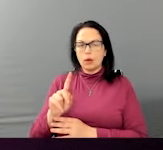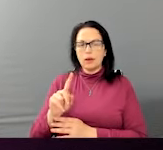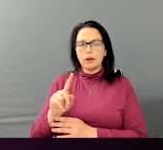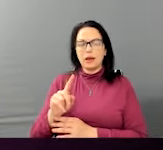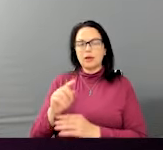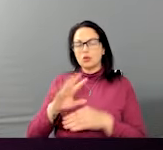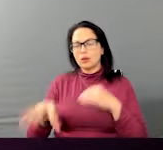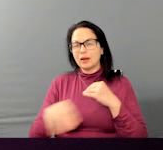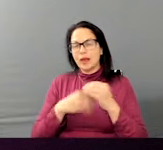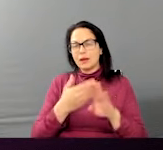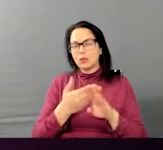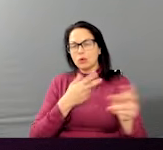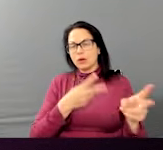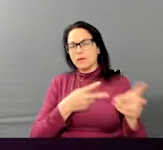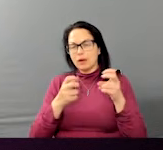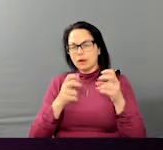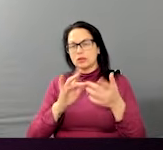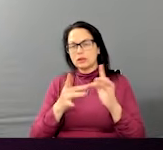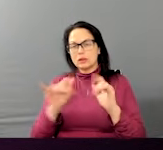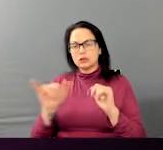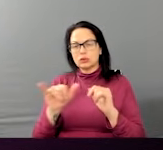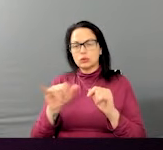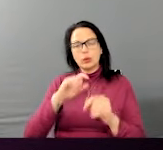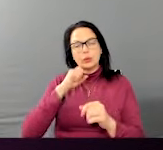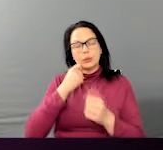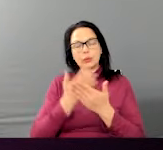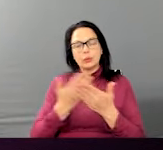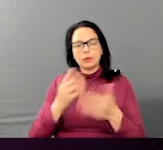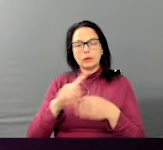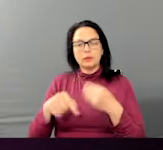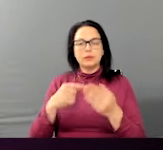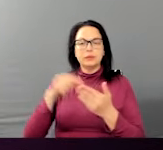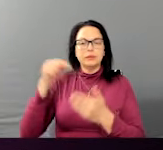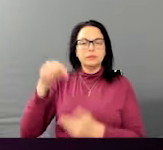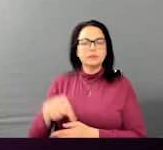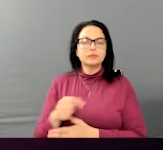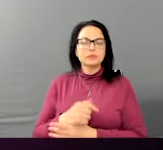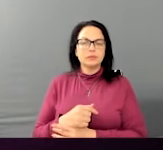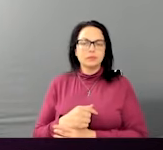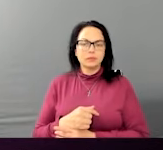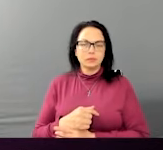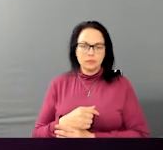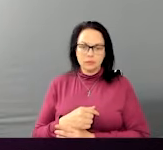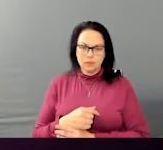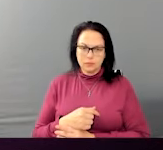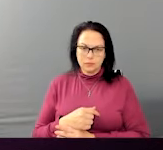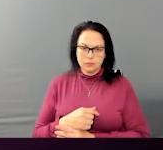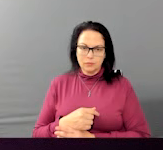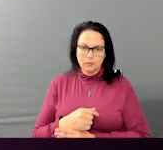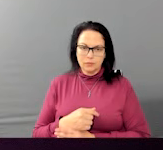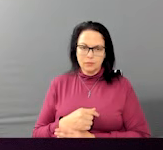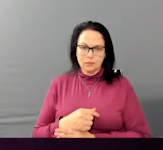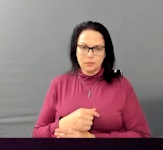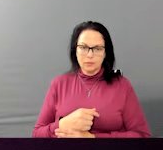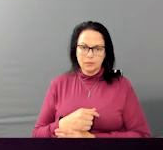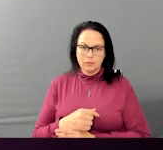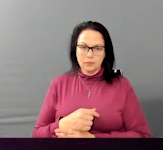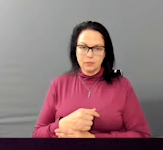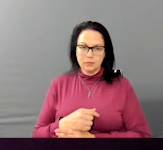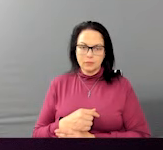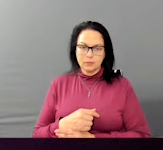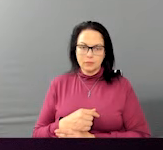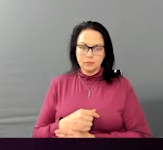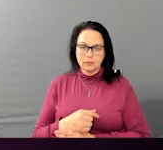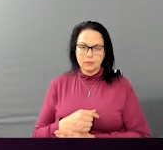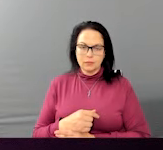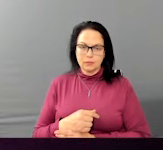And the really cool thing about this is if we go to that's in a different demo. Rats. But